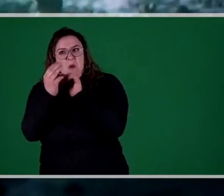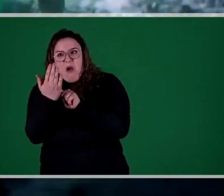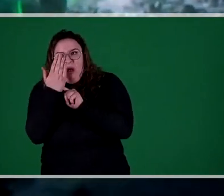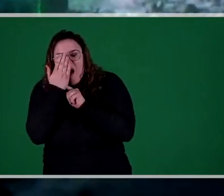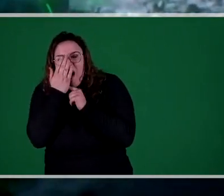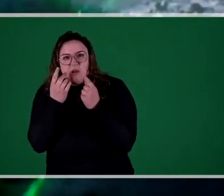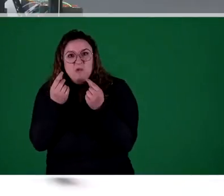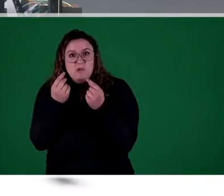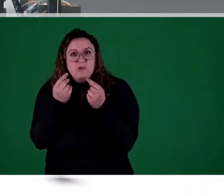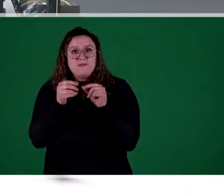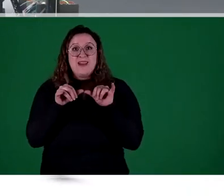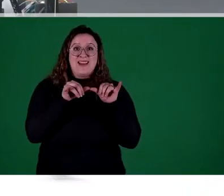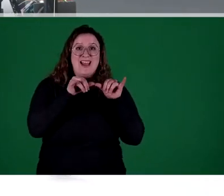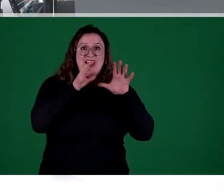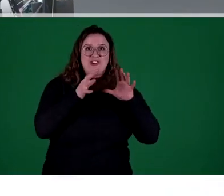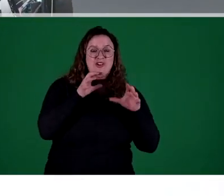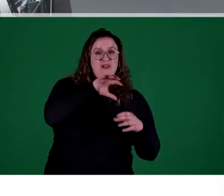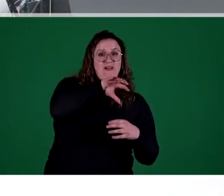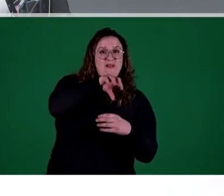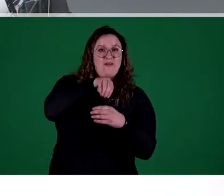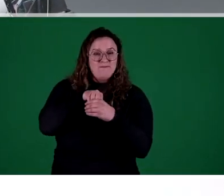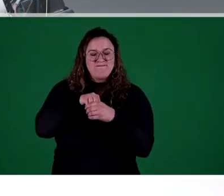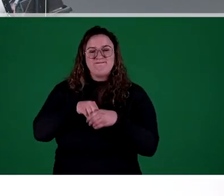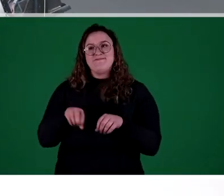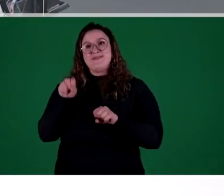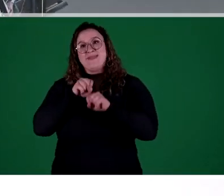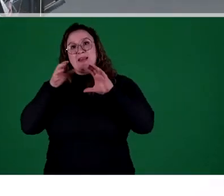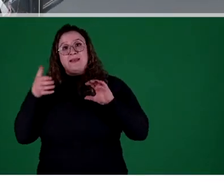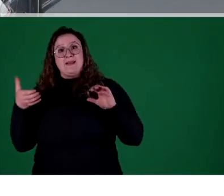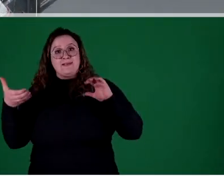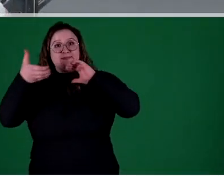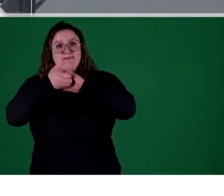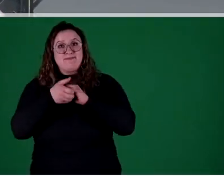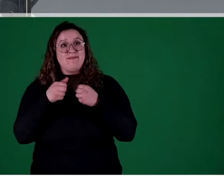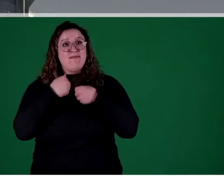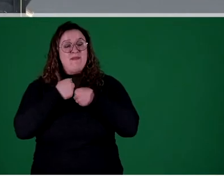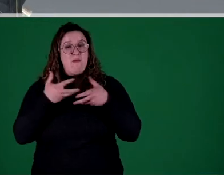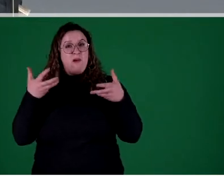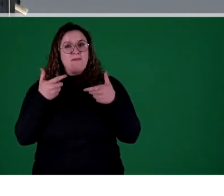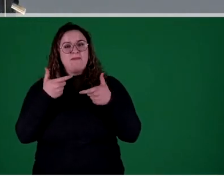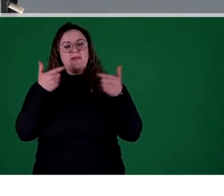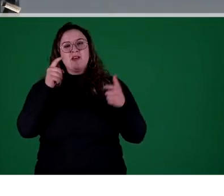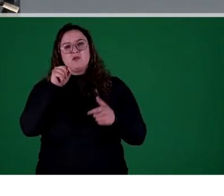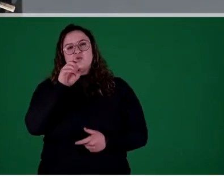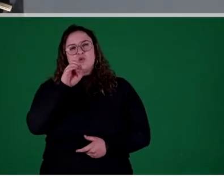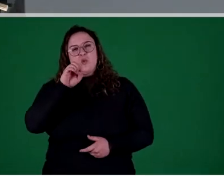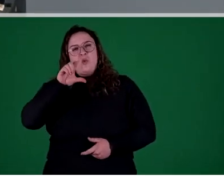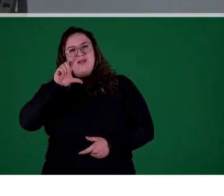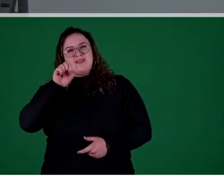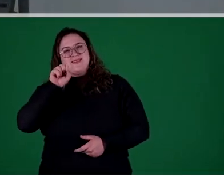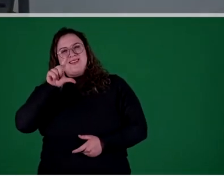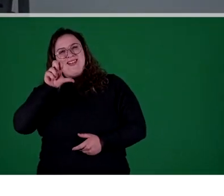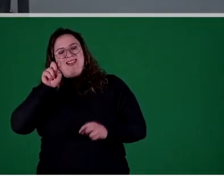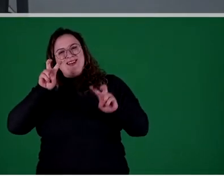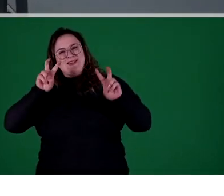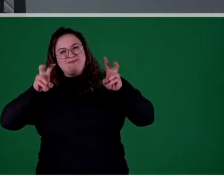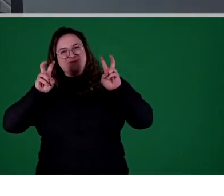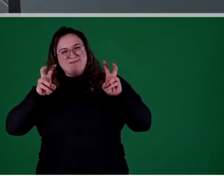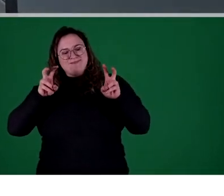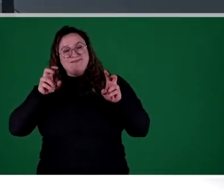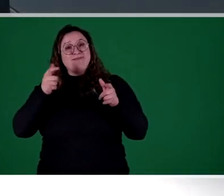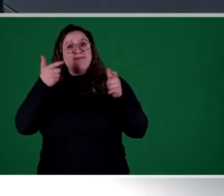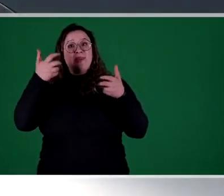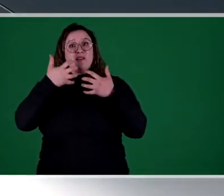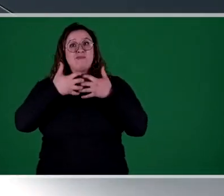closer. So MBARI engineers built a mapping tool sled and mounted it on our remotely operated vehicle, Doc